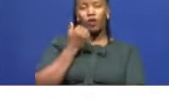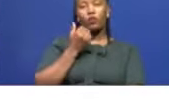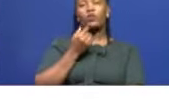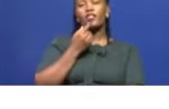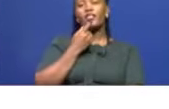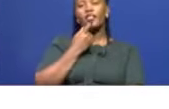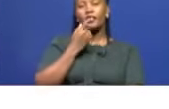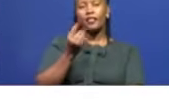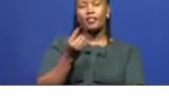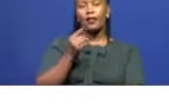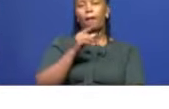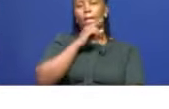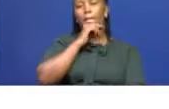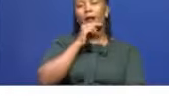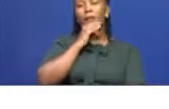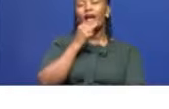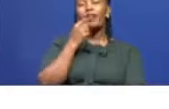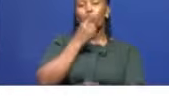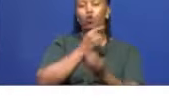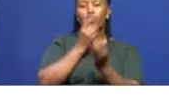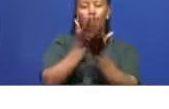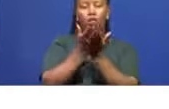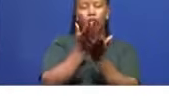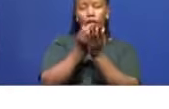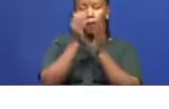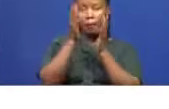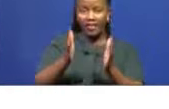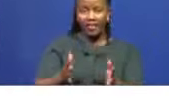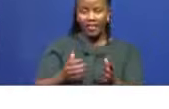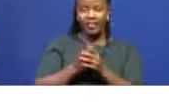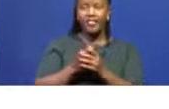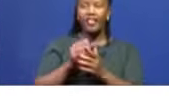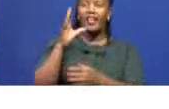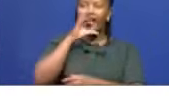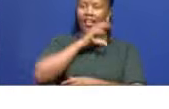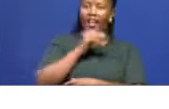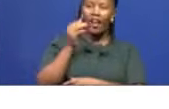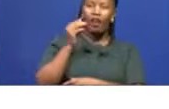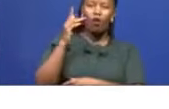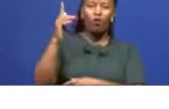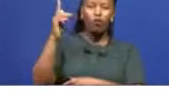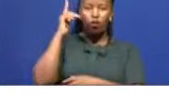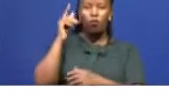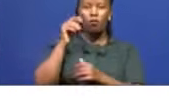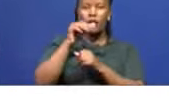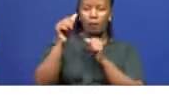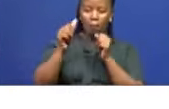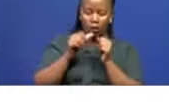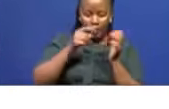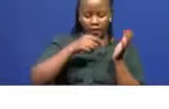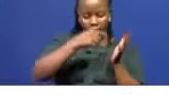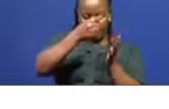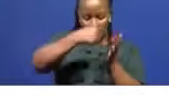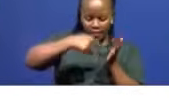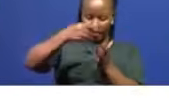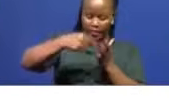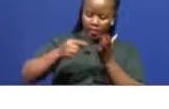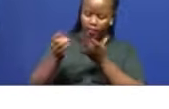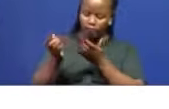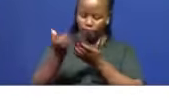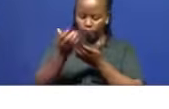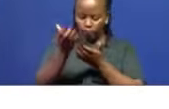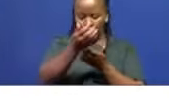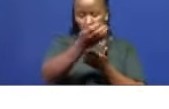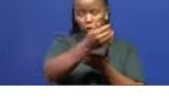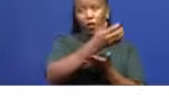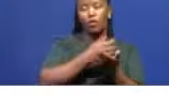Omoke, who was a petitioner therein, that the lack of legislation on signature collection and verification and